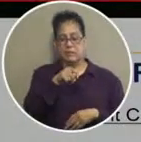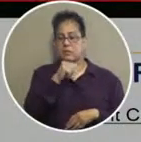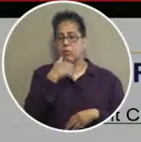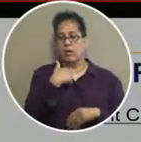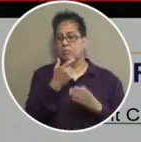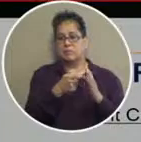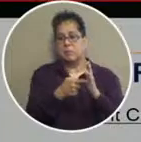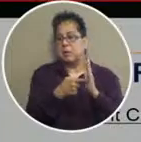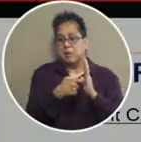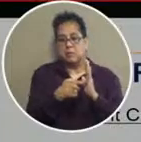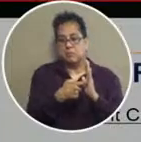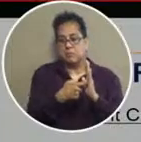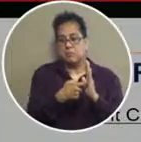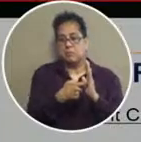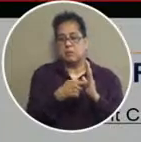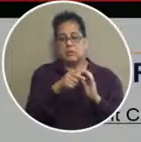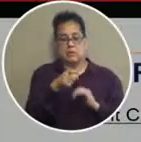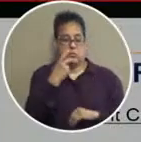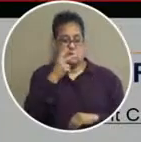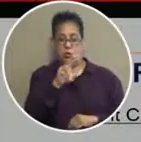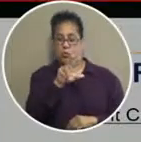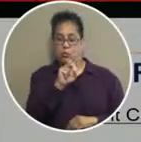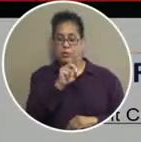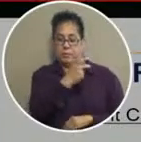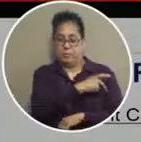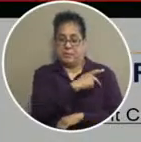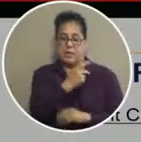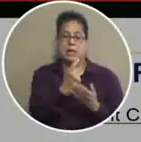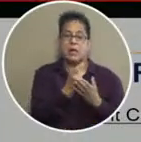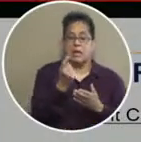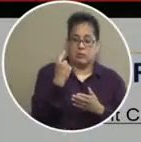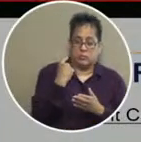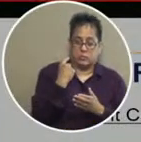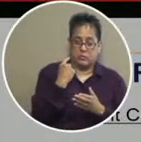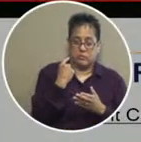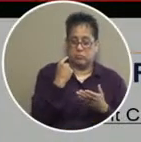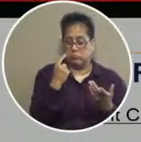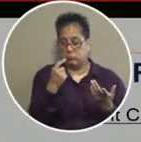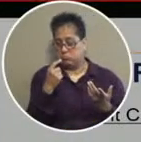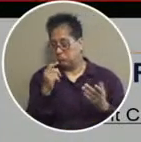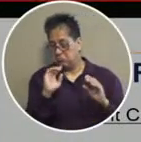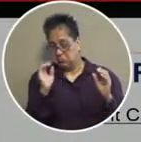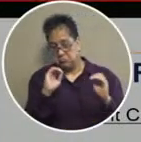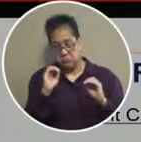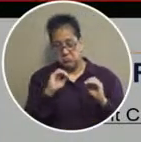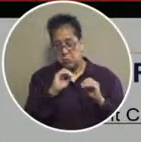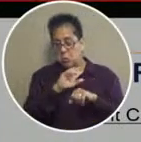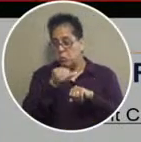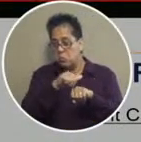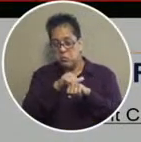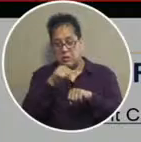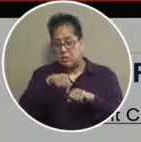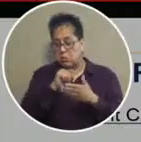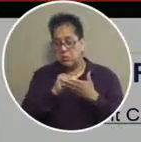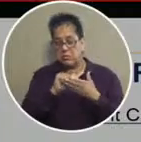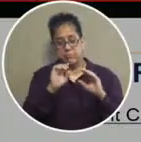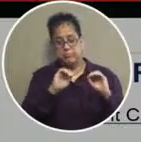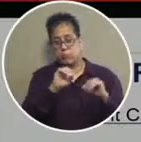have a demand. They saw 30 patients last week, and they had no demand and no reservations this